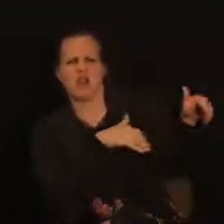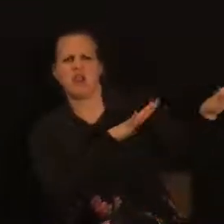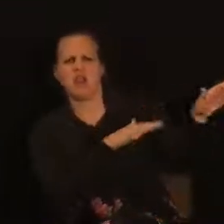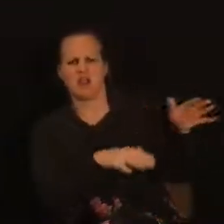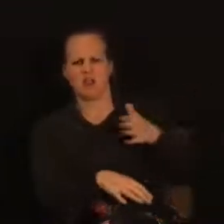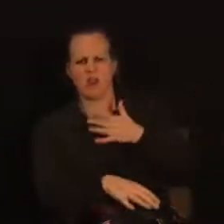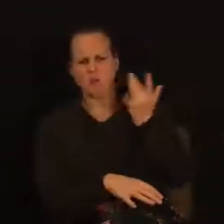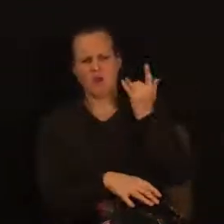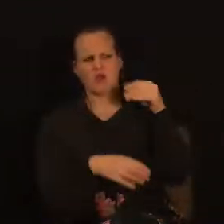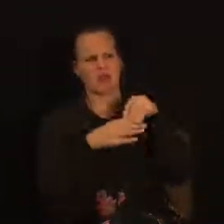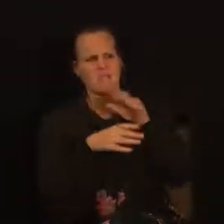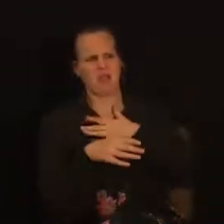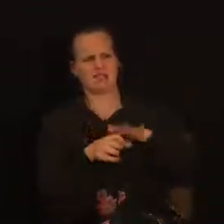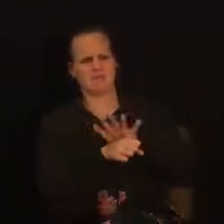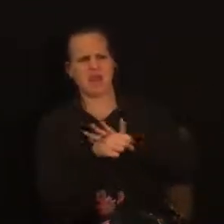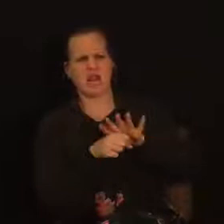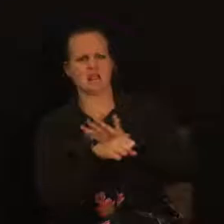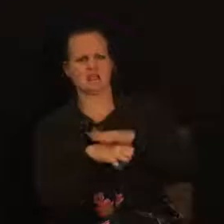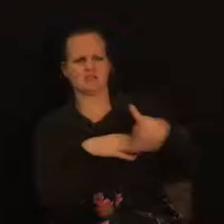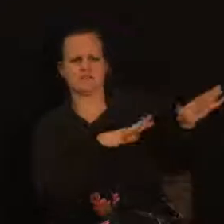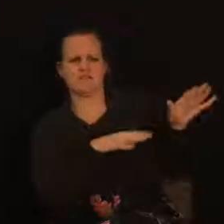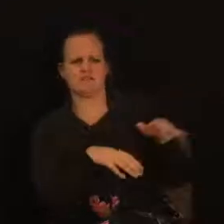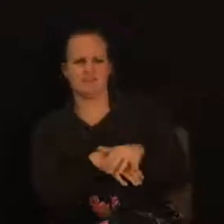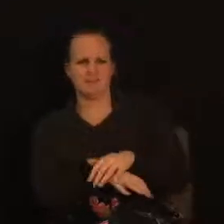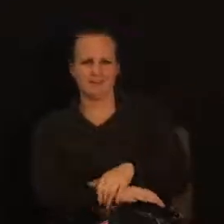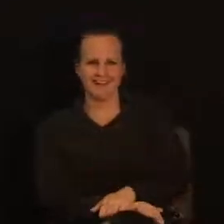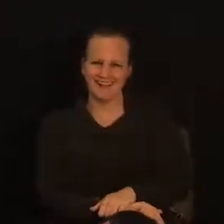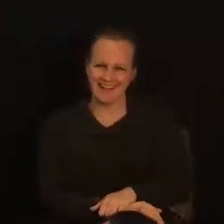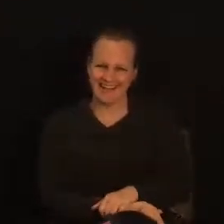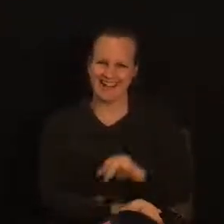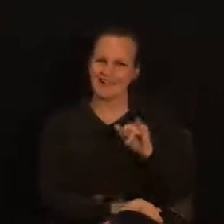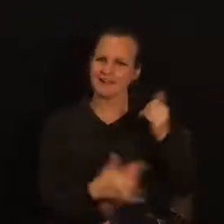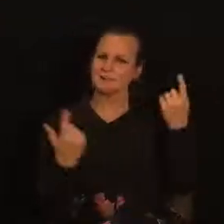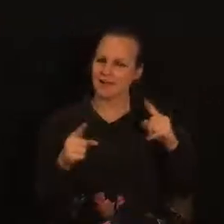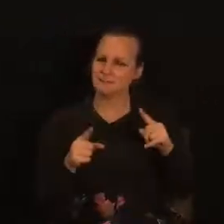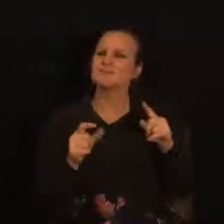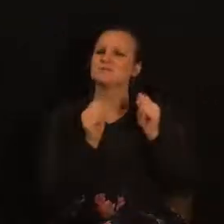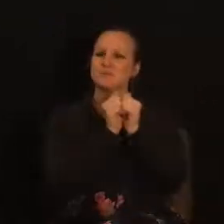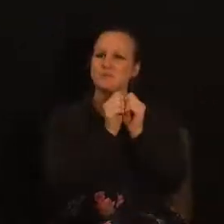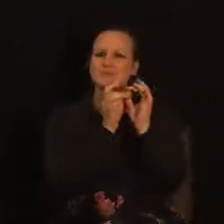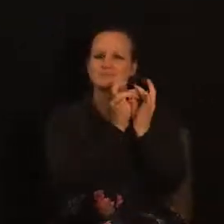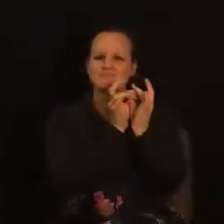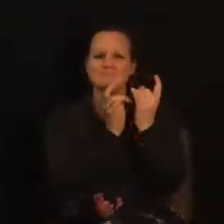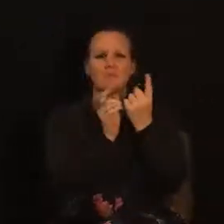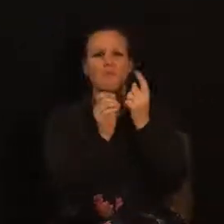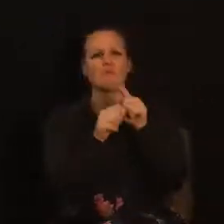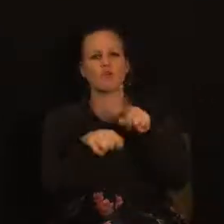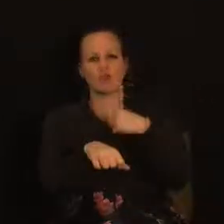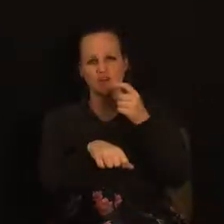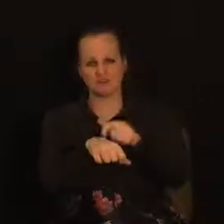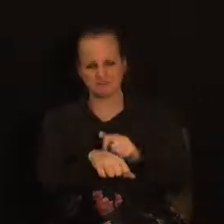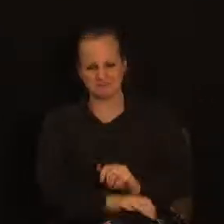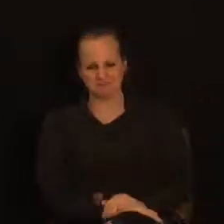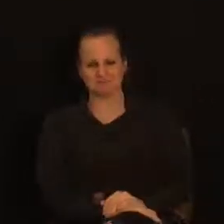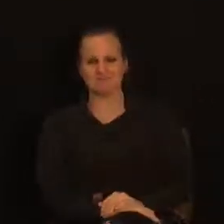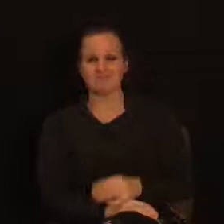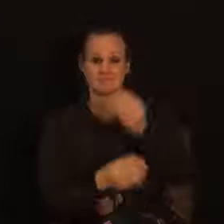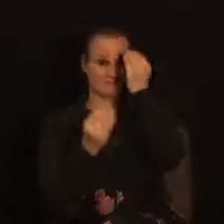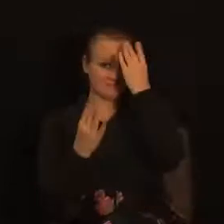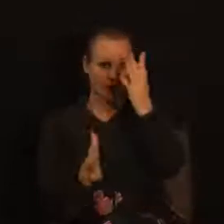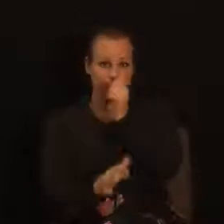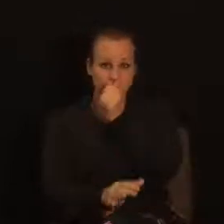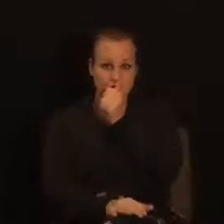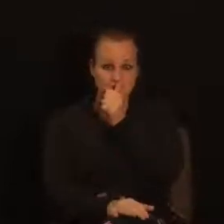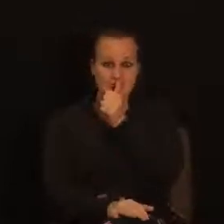my space, right? Because that's what happens when you're with somebody for a long time. And I'm going to tell you a secret, that